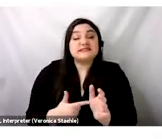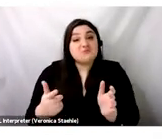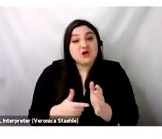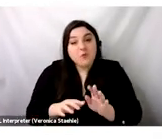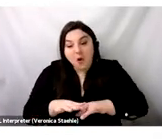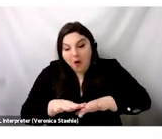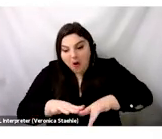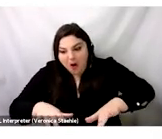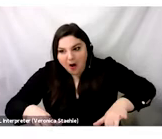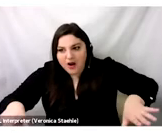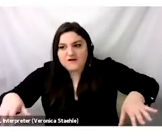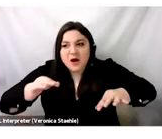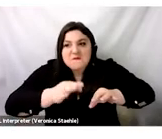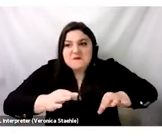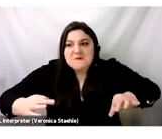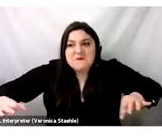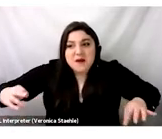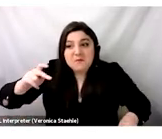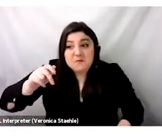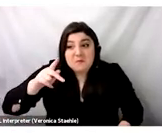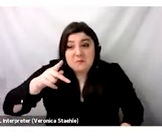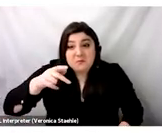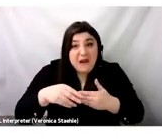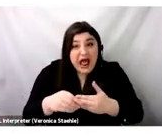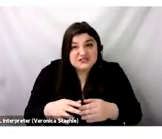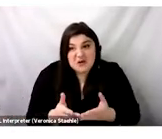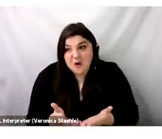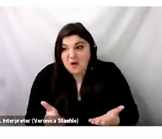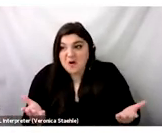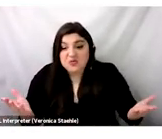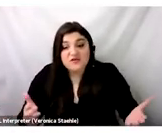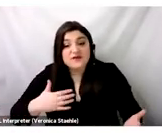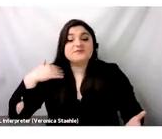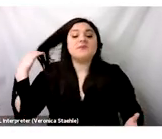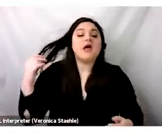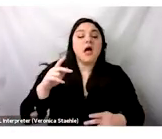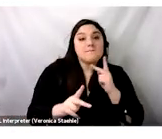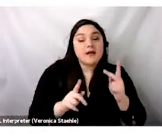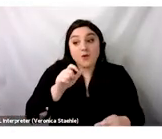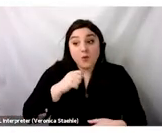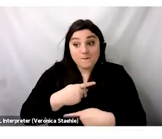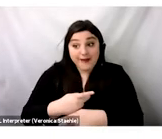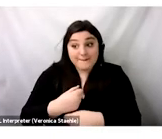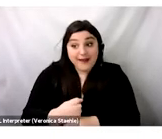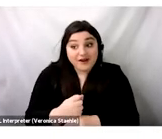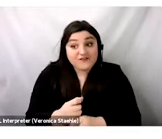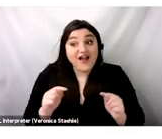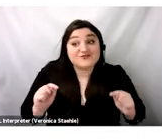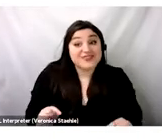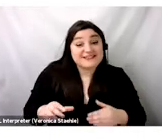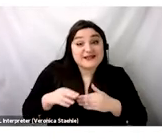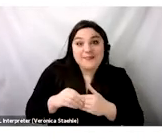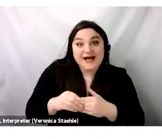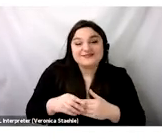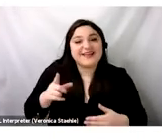like, literally, manufacturers are just not thinking about the end of life, right? So there's poor waste